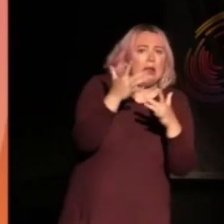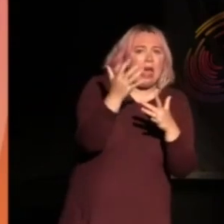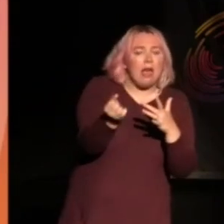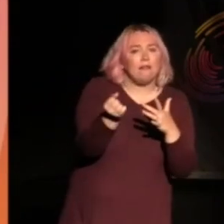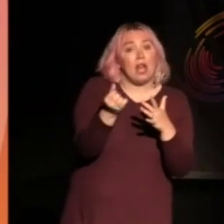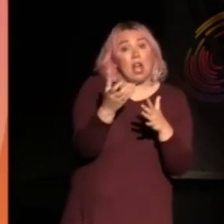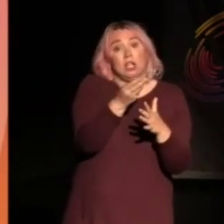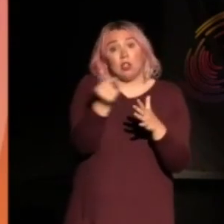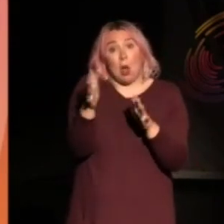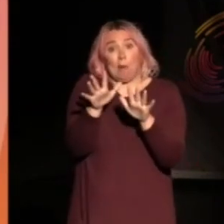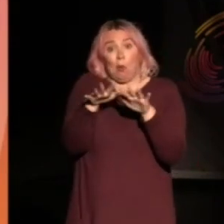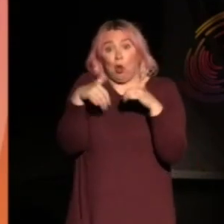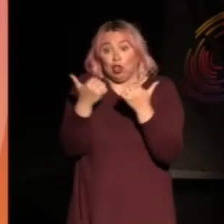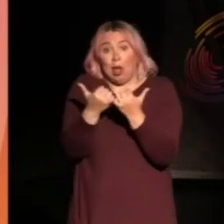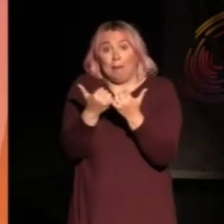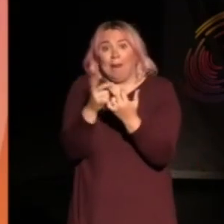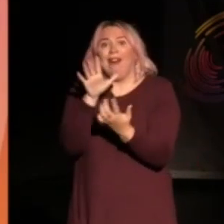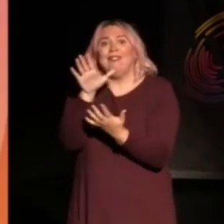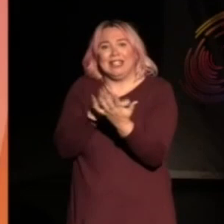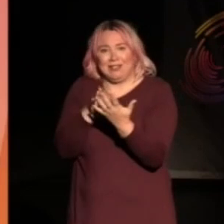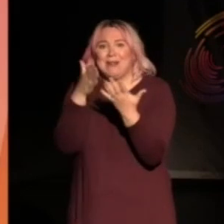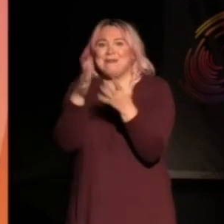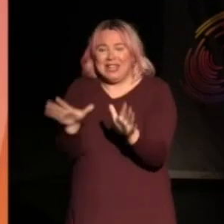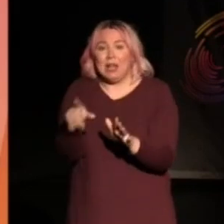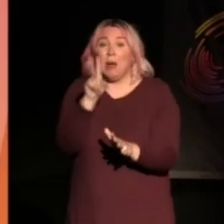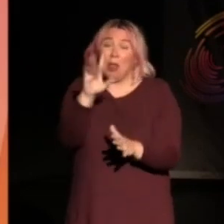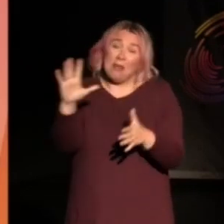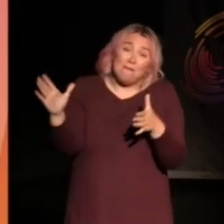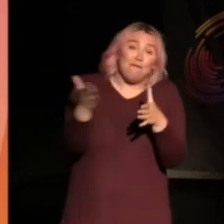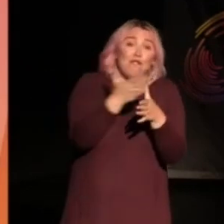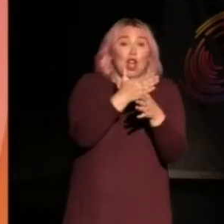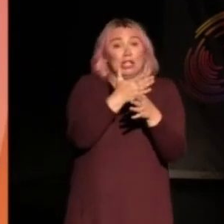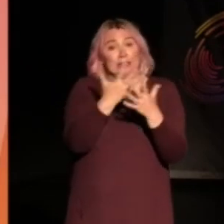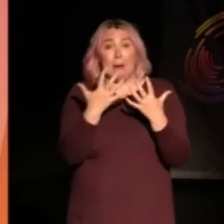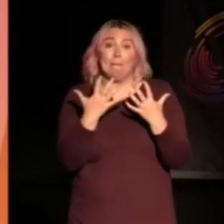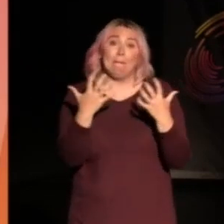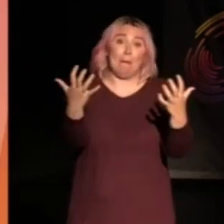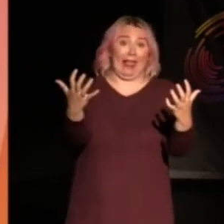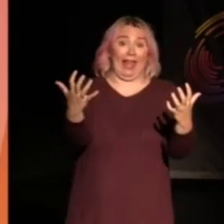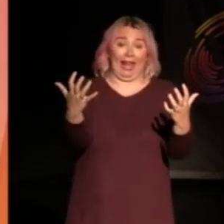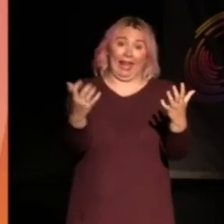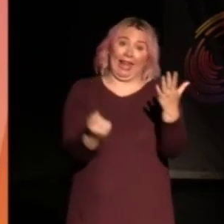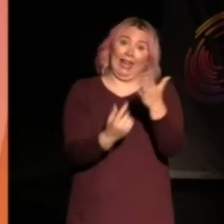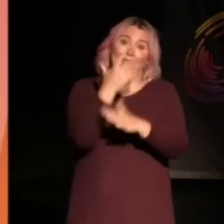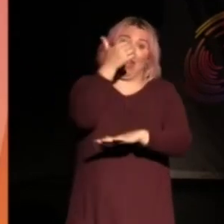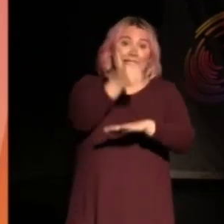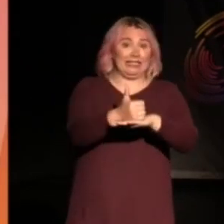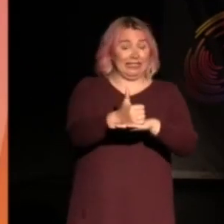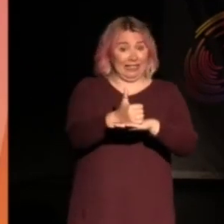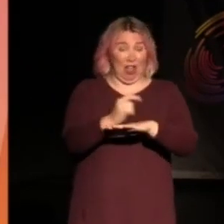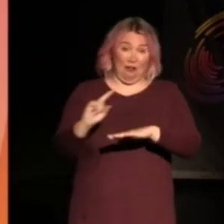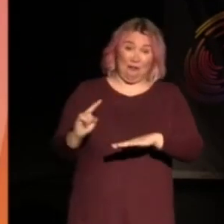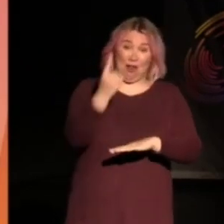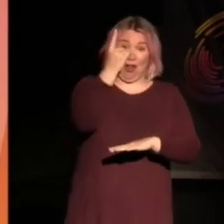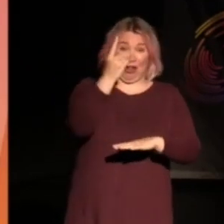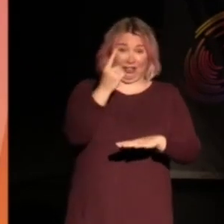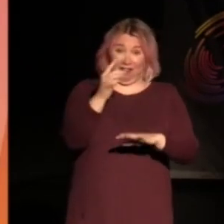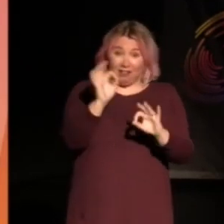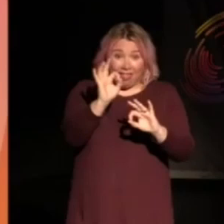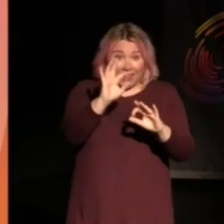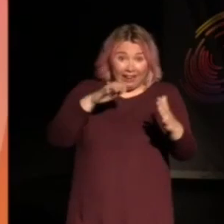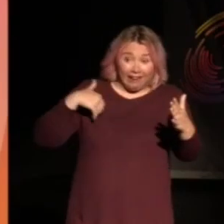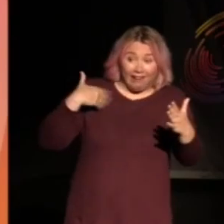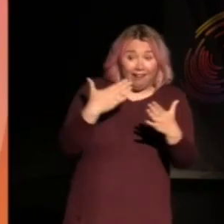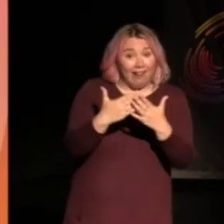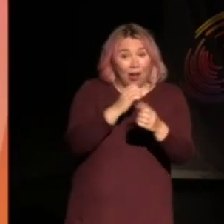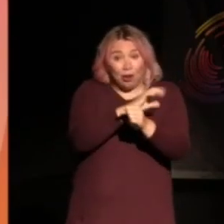workshops in person, but this is our first public event as part of the centenary, and today has been the first day of public events for us. So it's very, very special